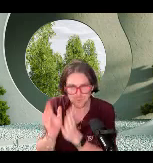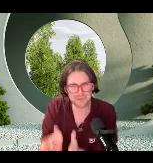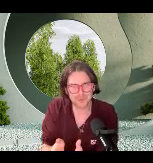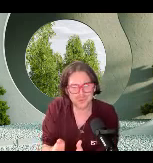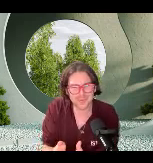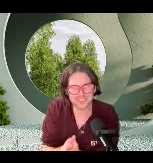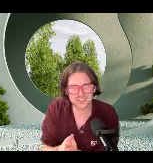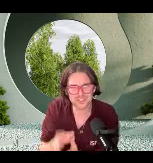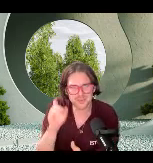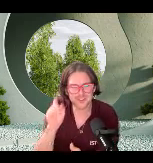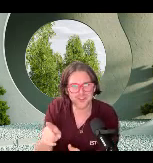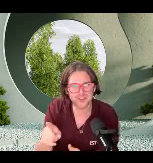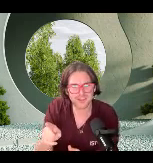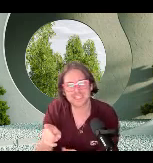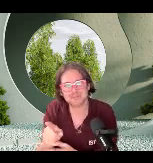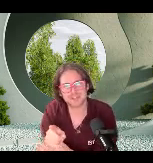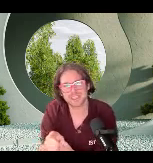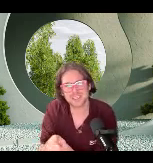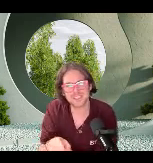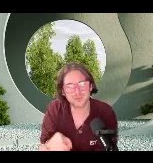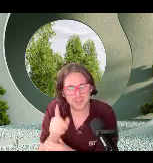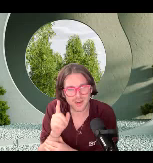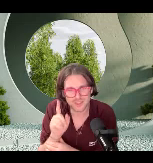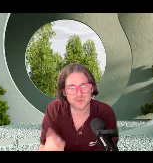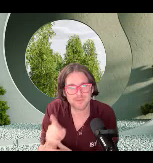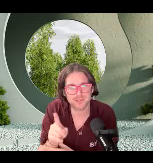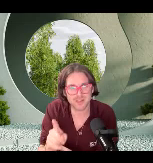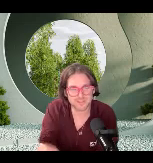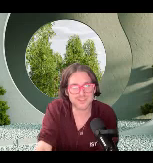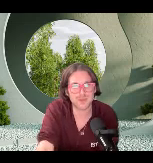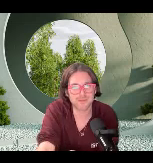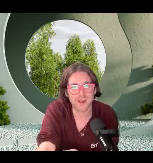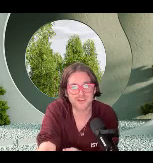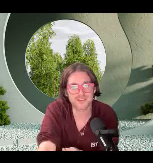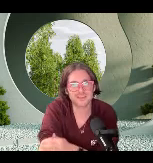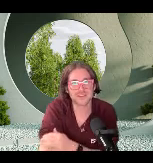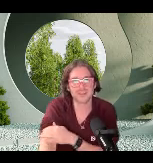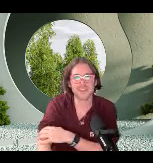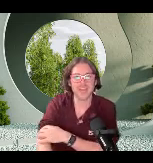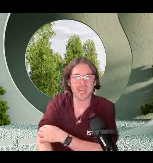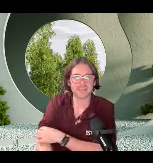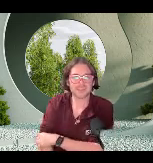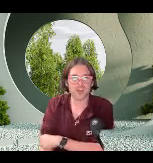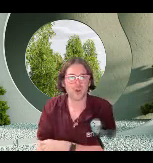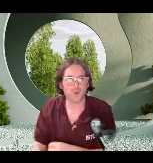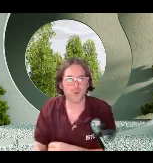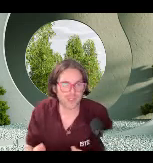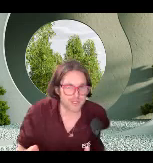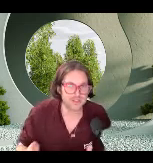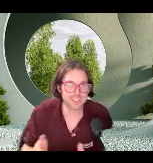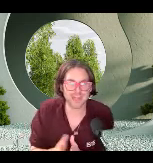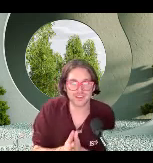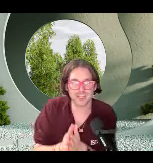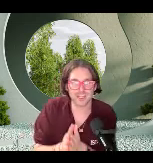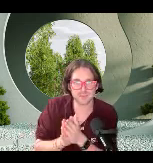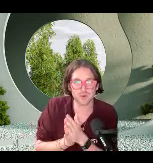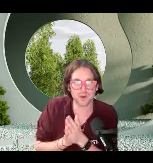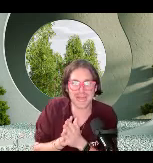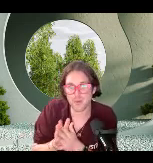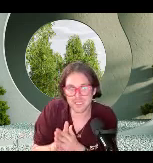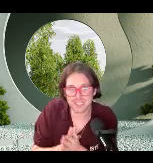So remember, when we are teachers, we are no longer the keeper of keys, we are the swiper of the swipe cards. And so we're going